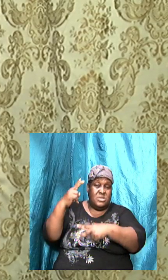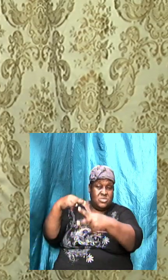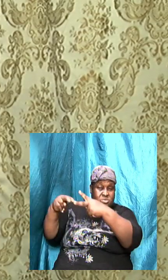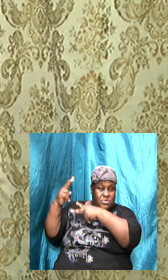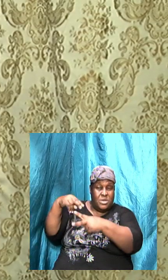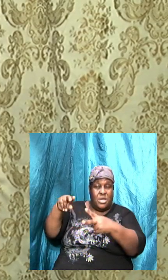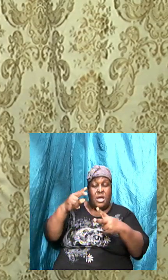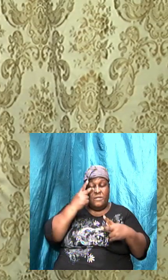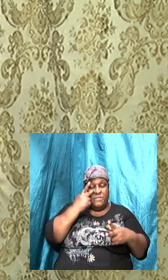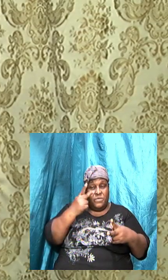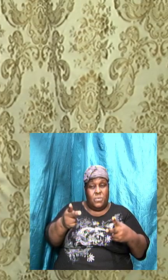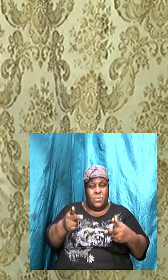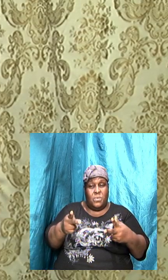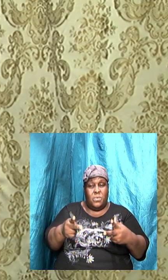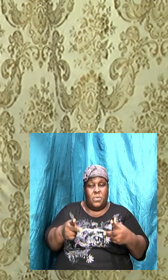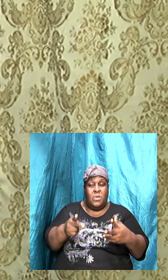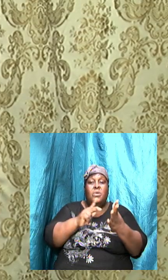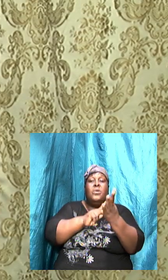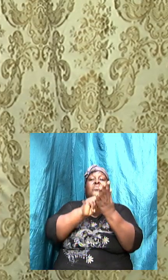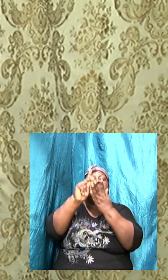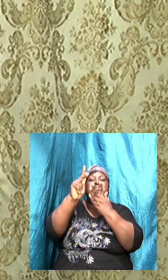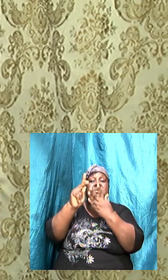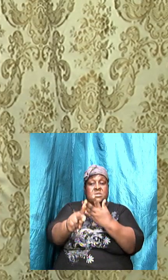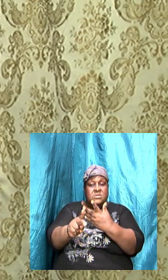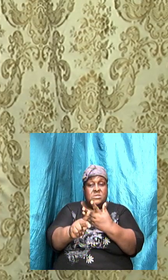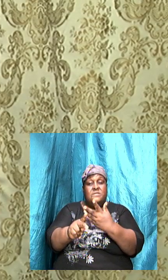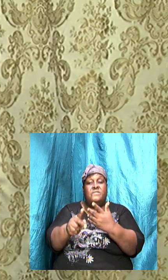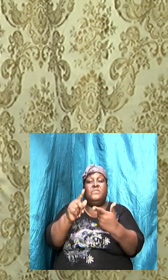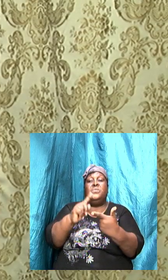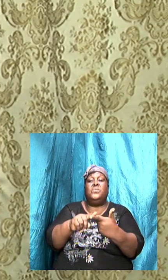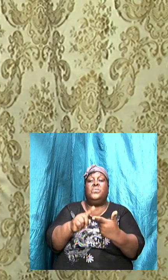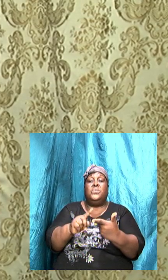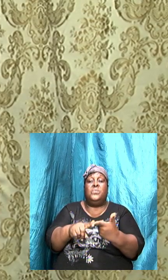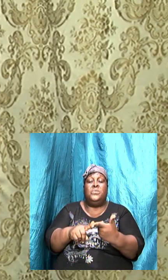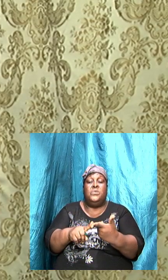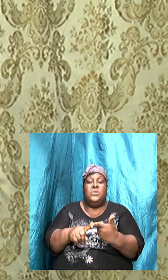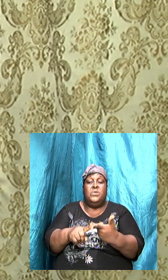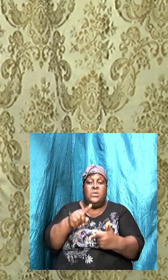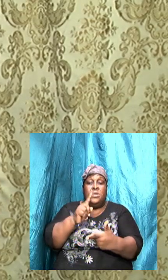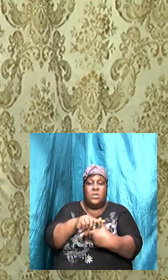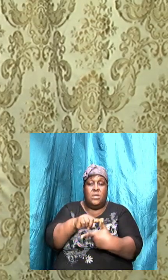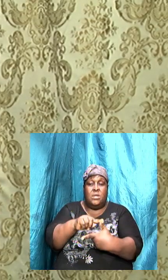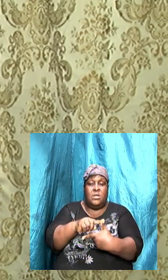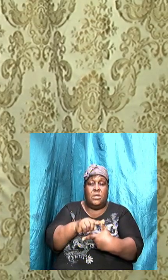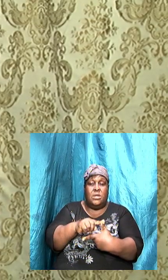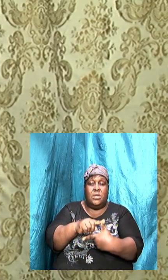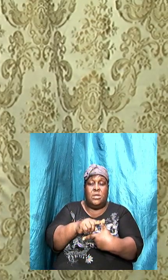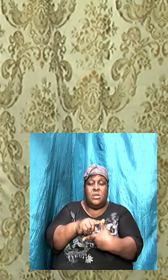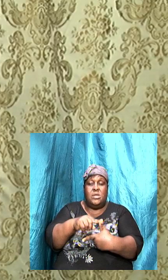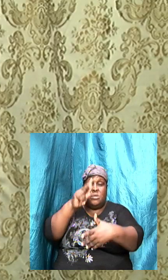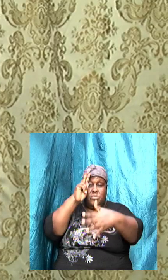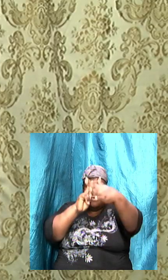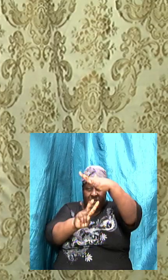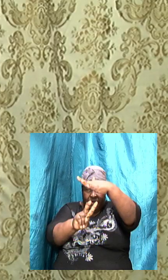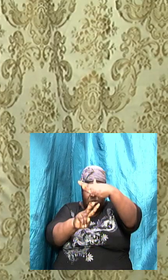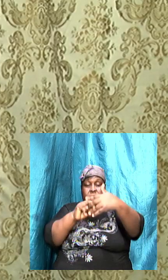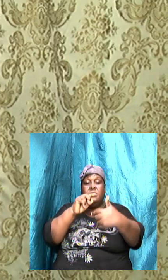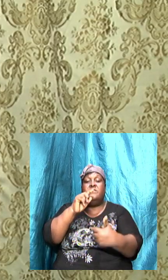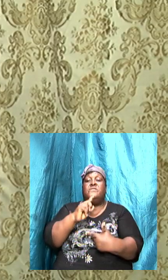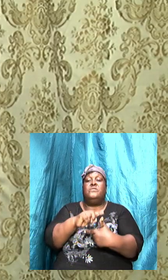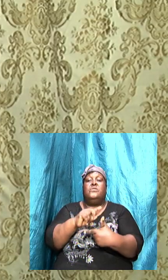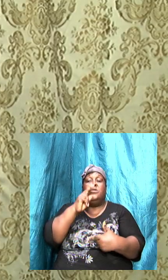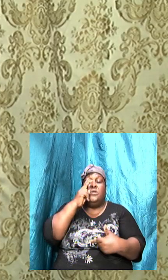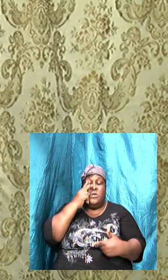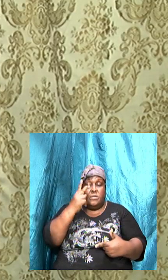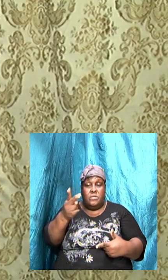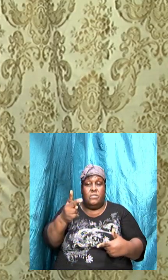there was the representative view, and then there is the prophetic view. And folks look through